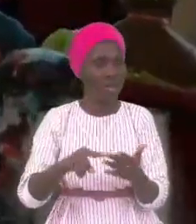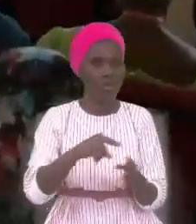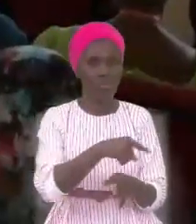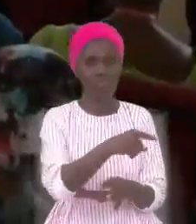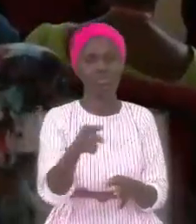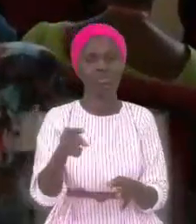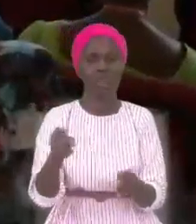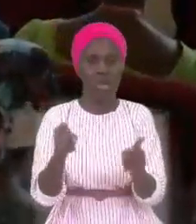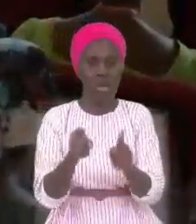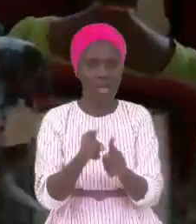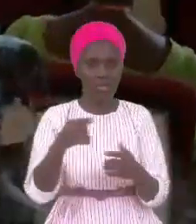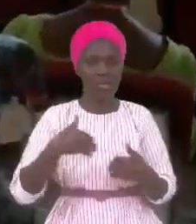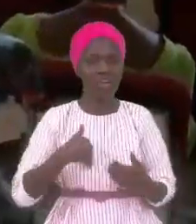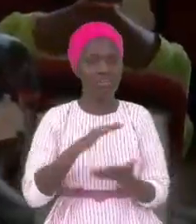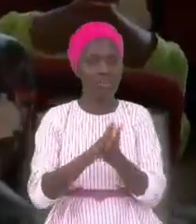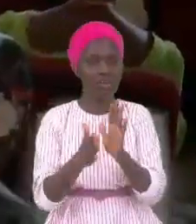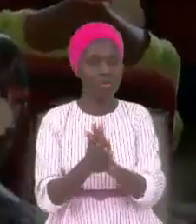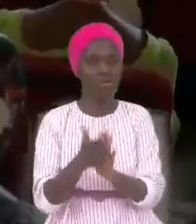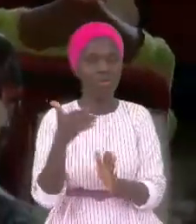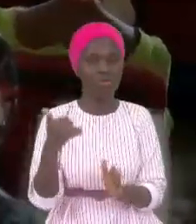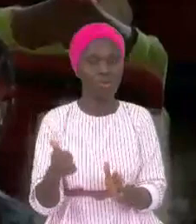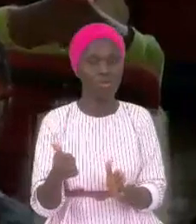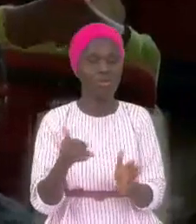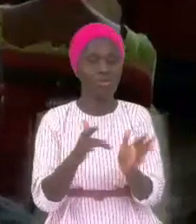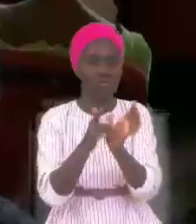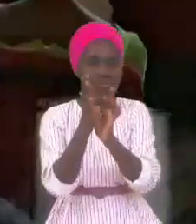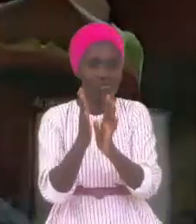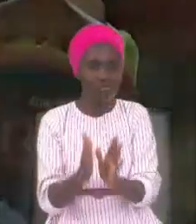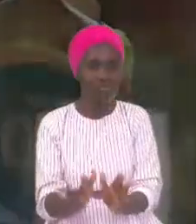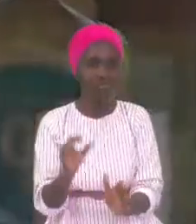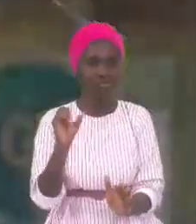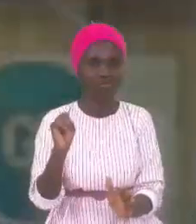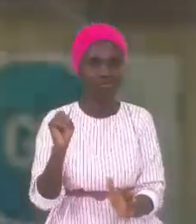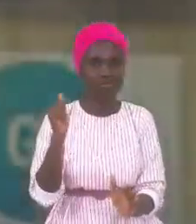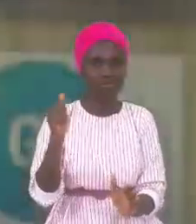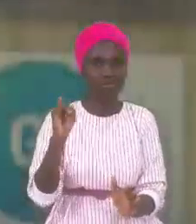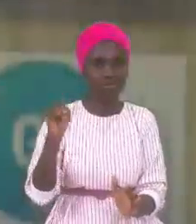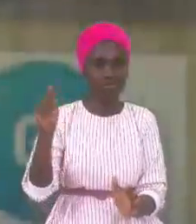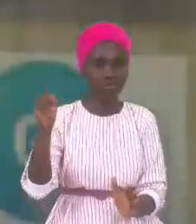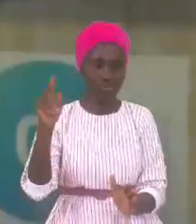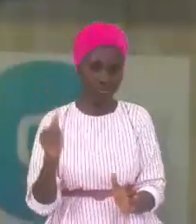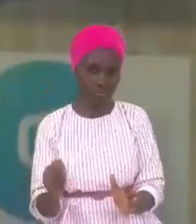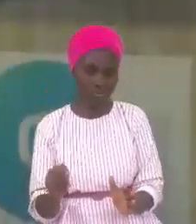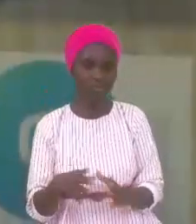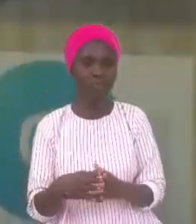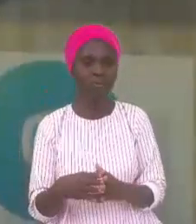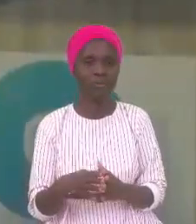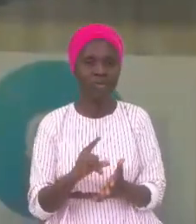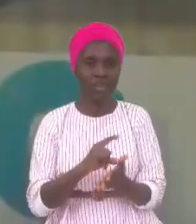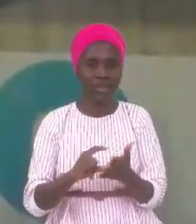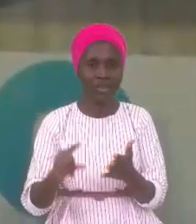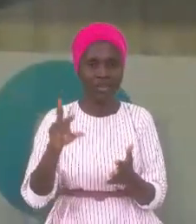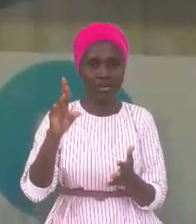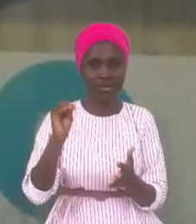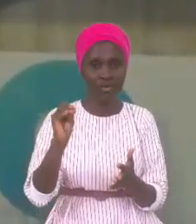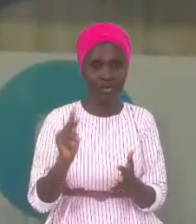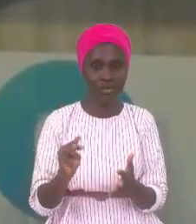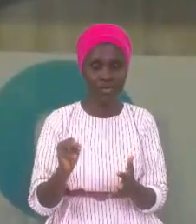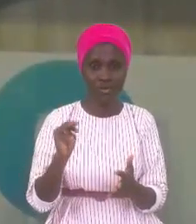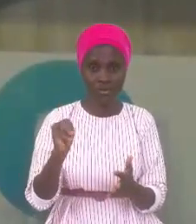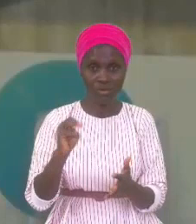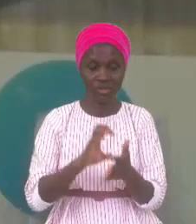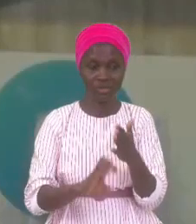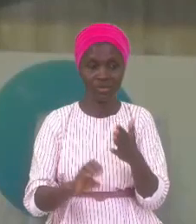his church, as becometh saints. Were saints in Christ. Romans chapter 1, reading from verse